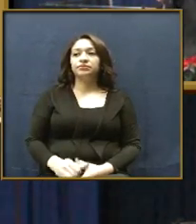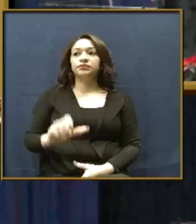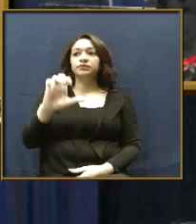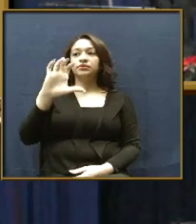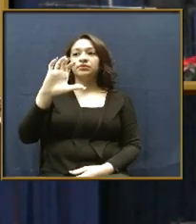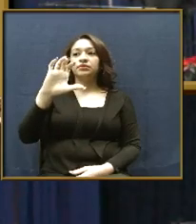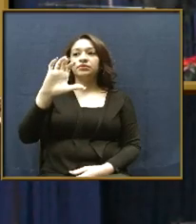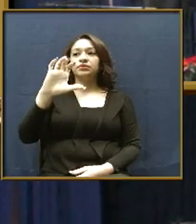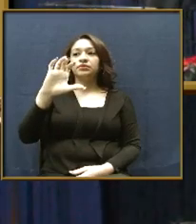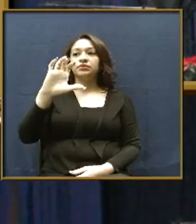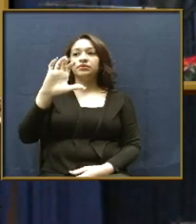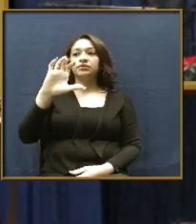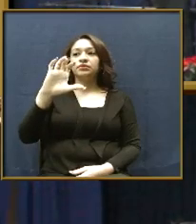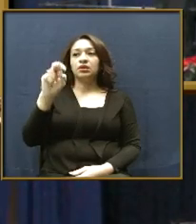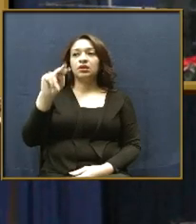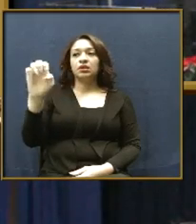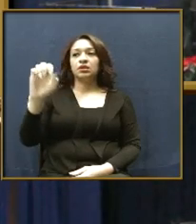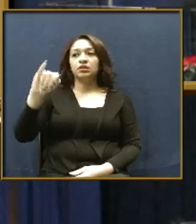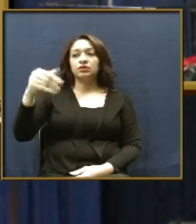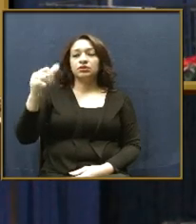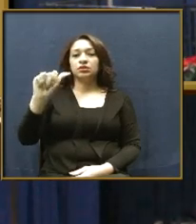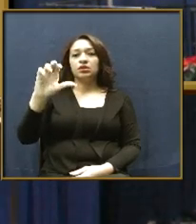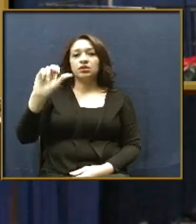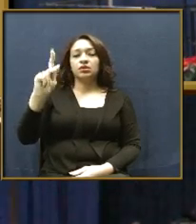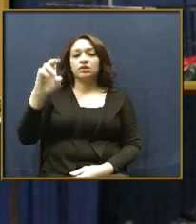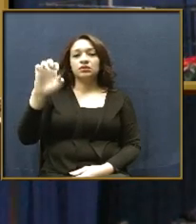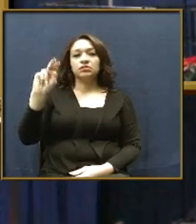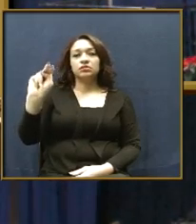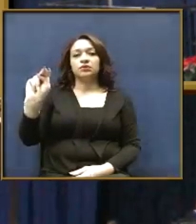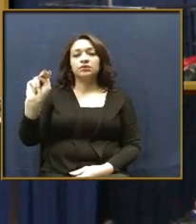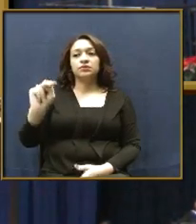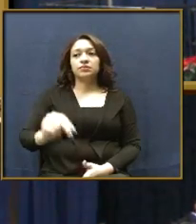Cheyenne Jackson, Phi.